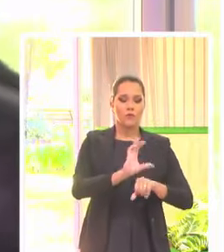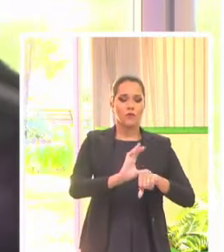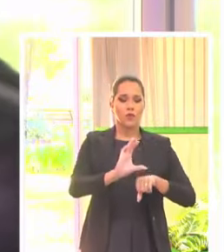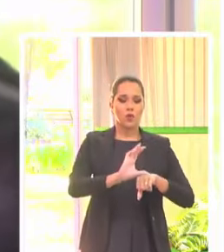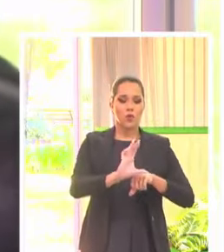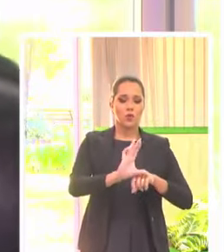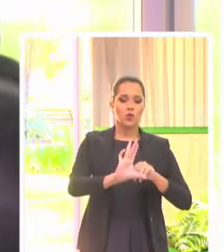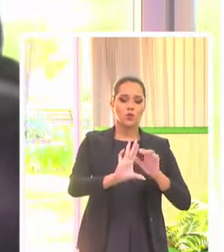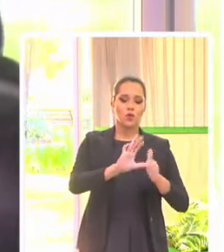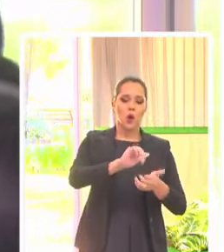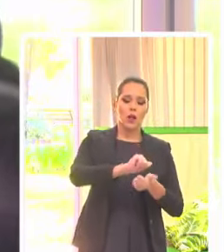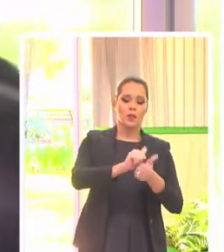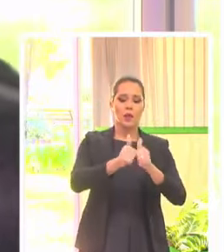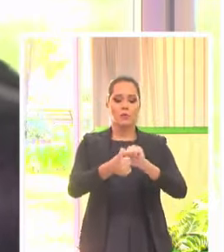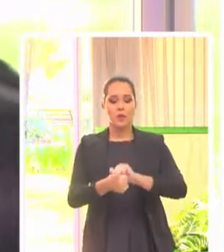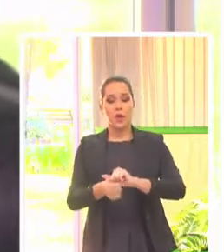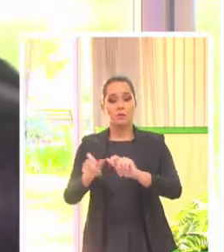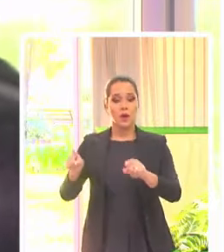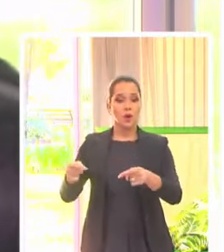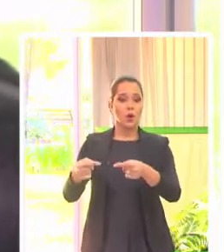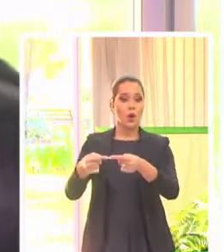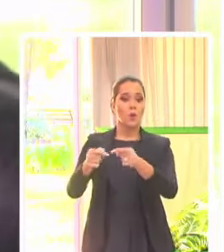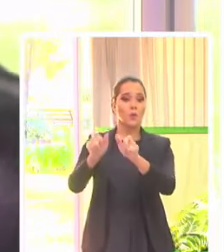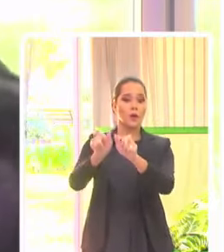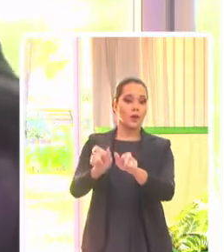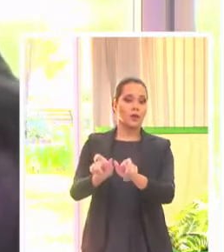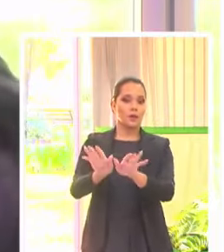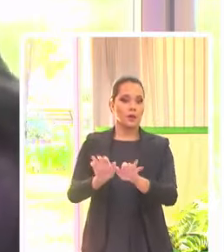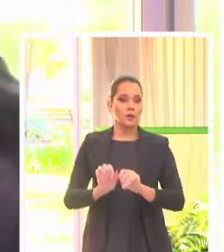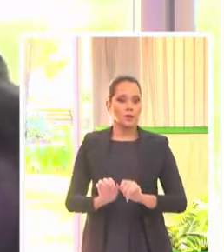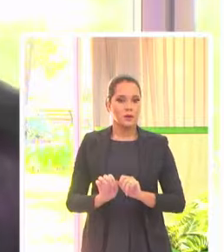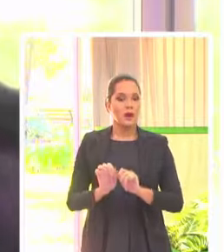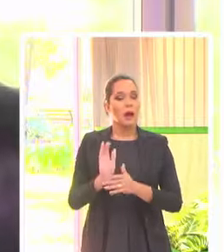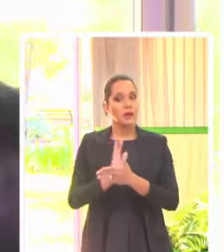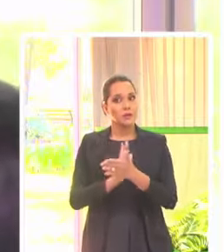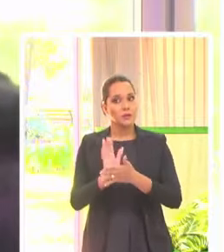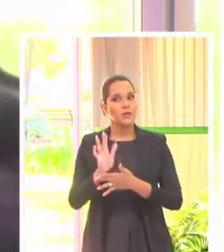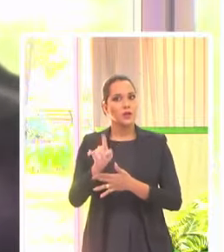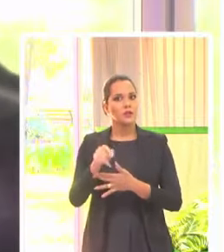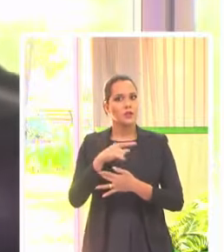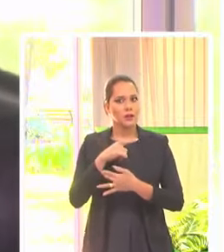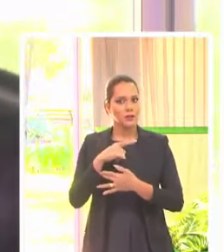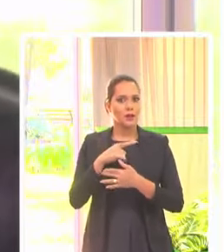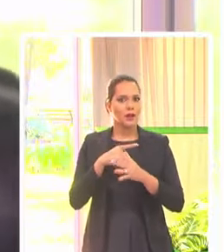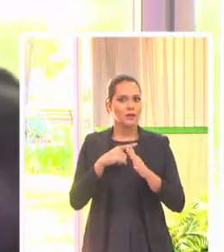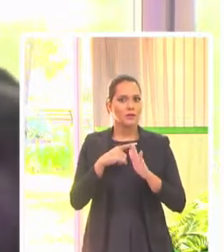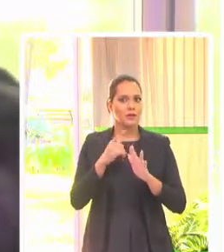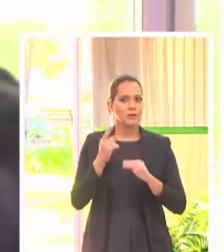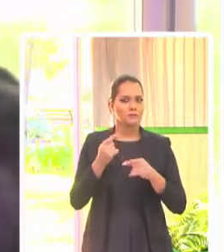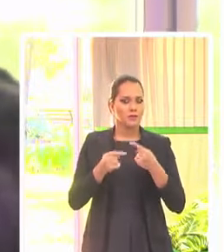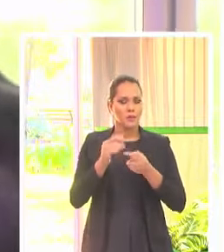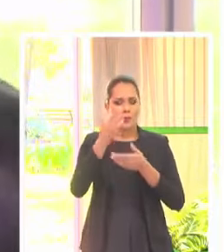ground. I think sometimes that's a kind of disconnect. Sorry, but thank you.